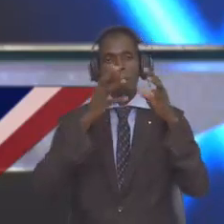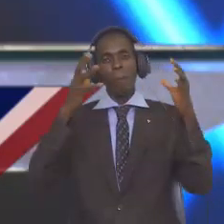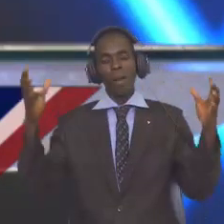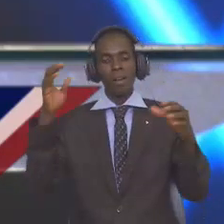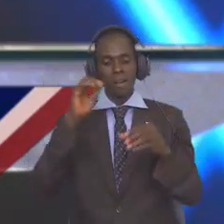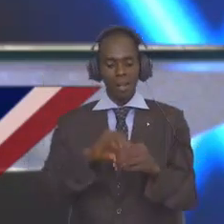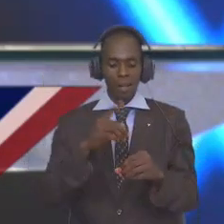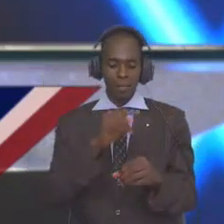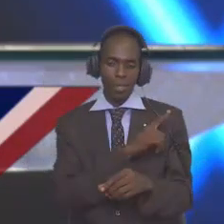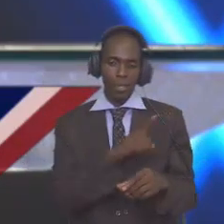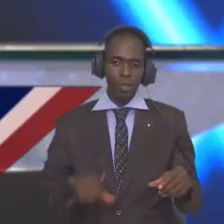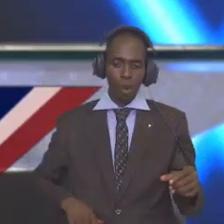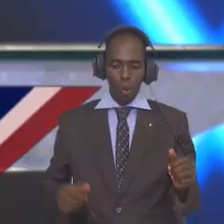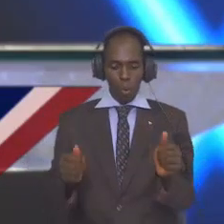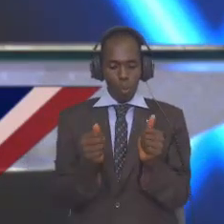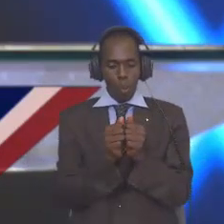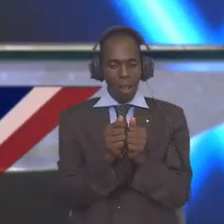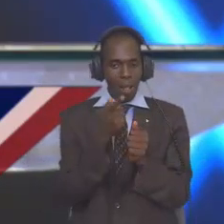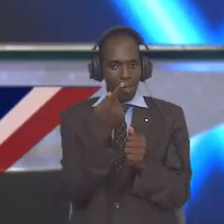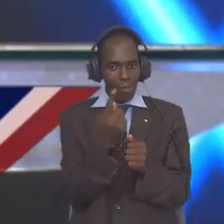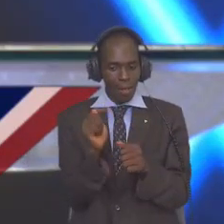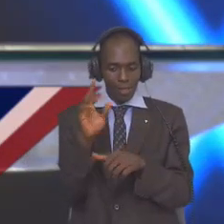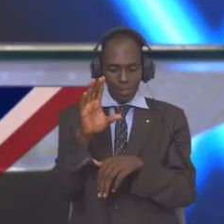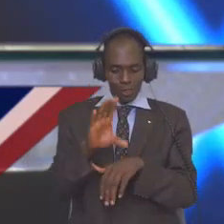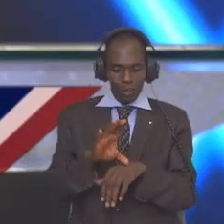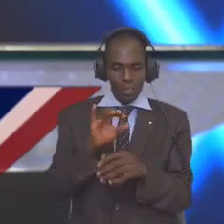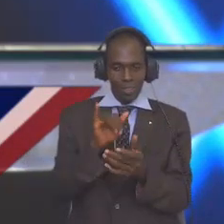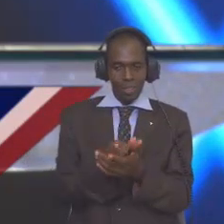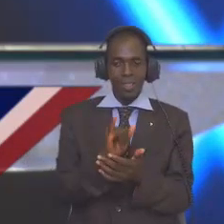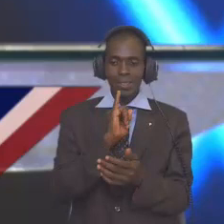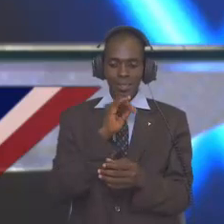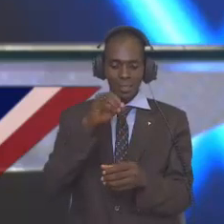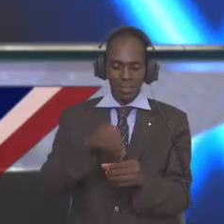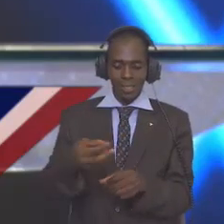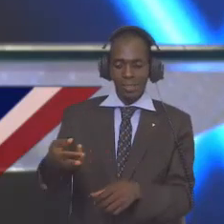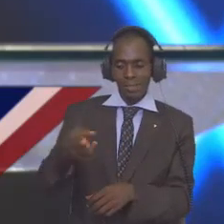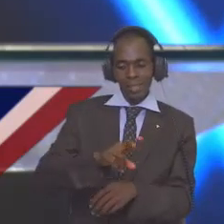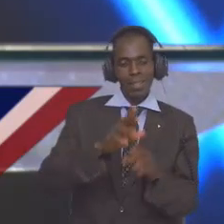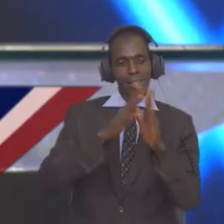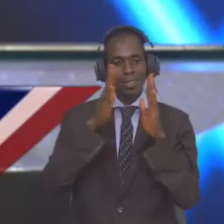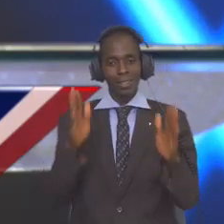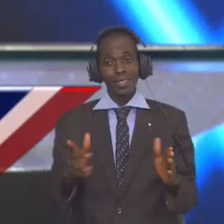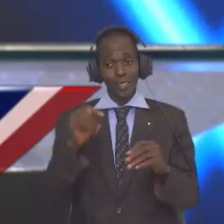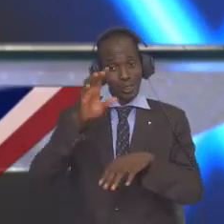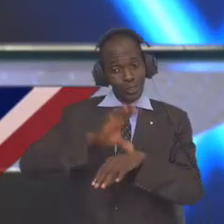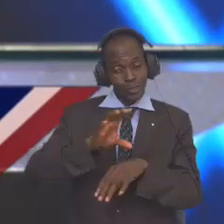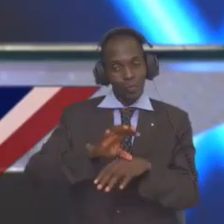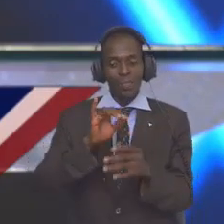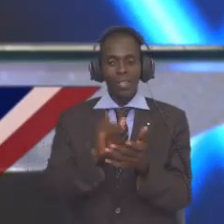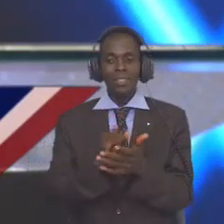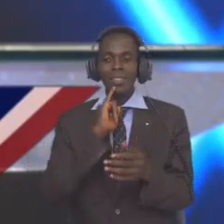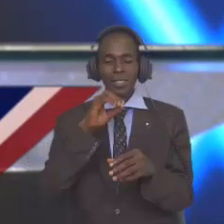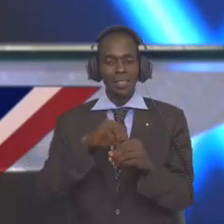Lord with the church that is in their house, the church in